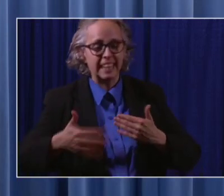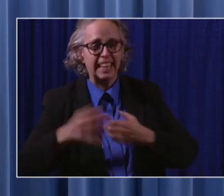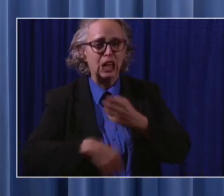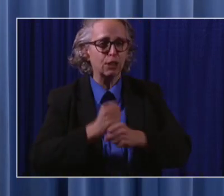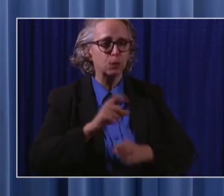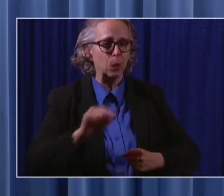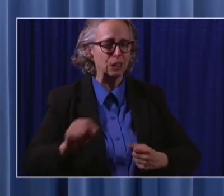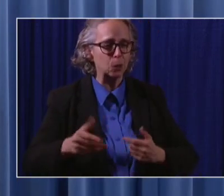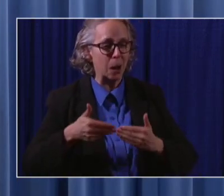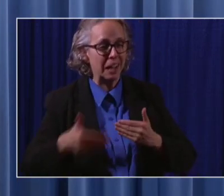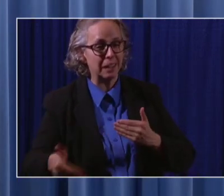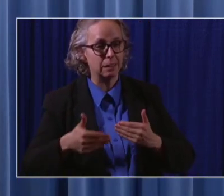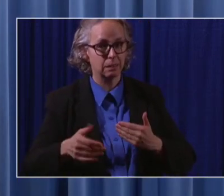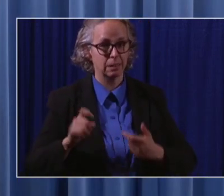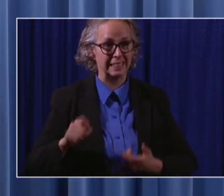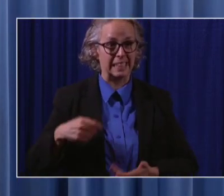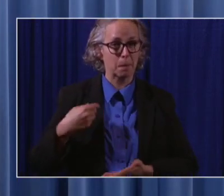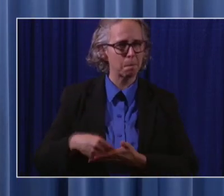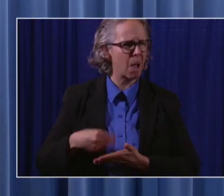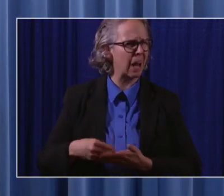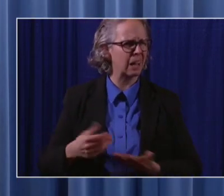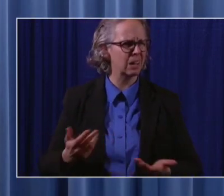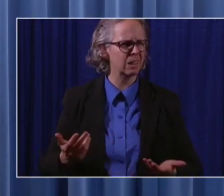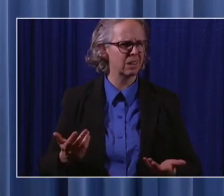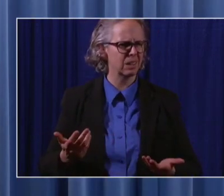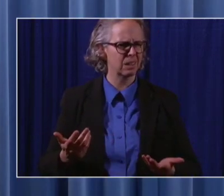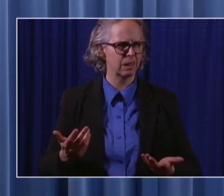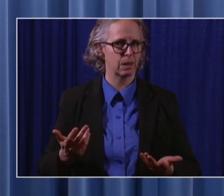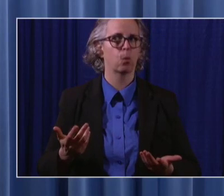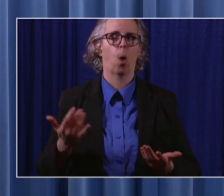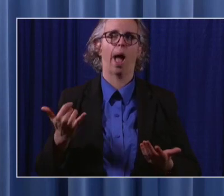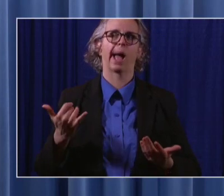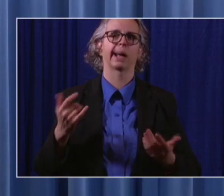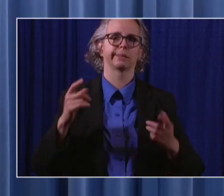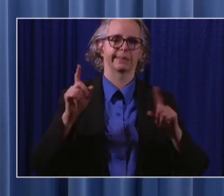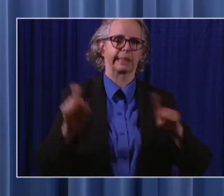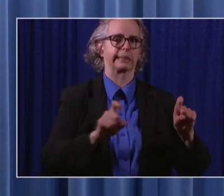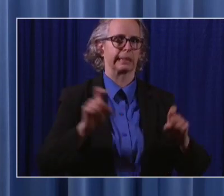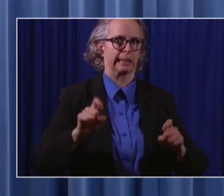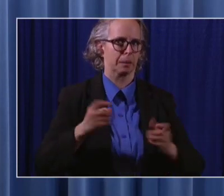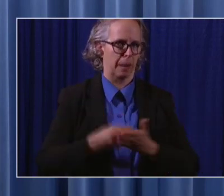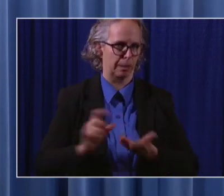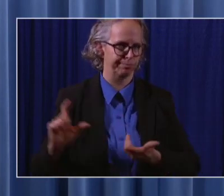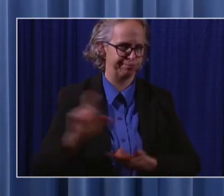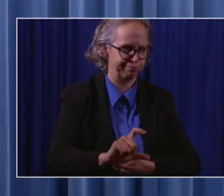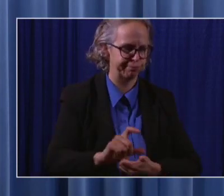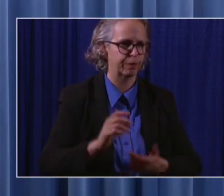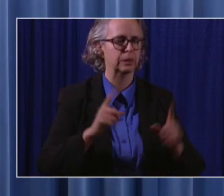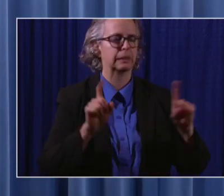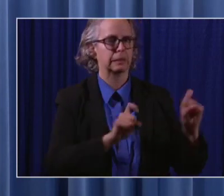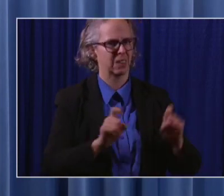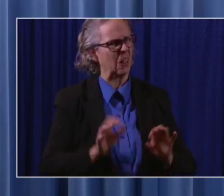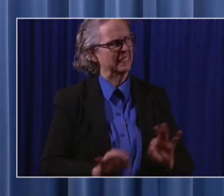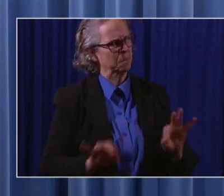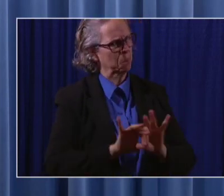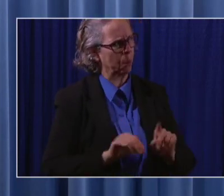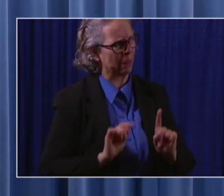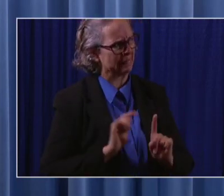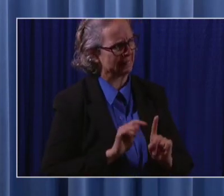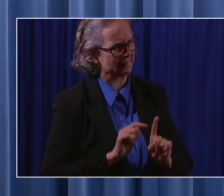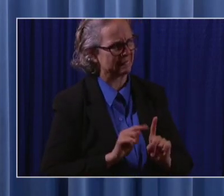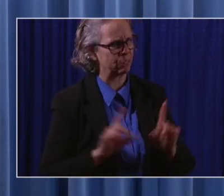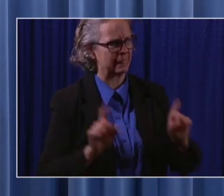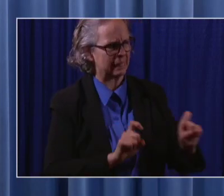testing so that we never have to slow down is going to be very, very important. Testing is